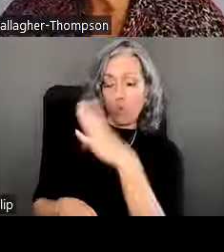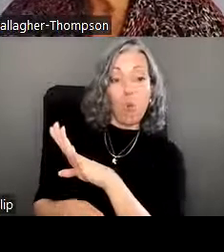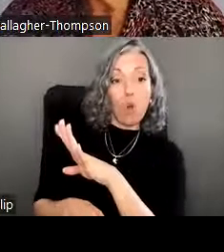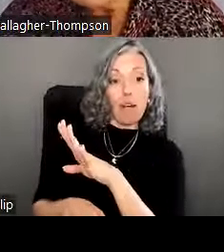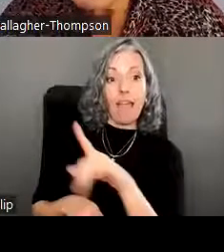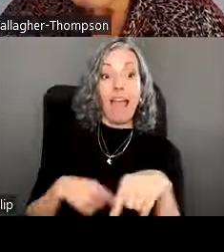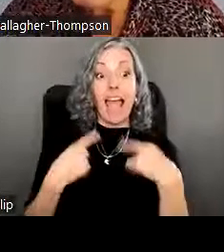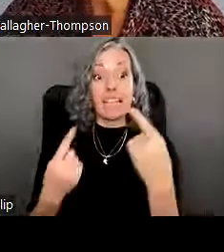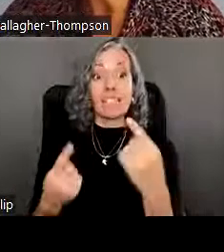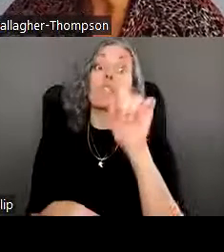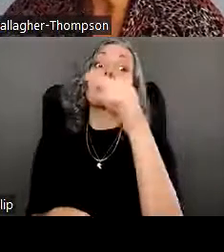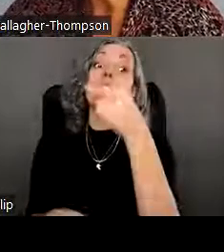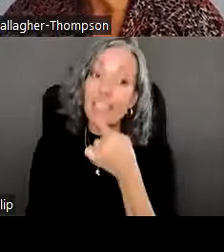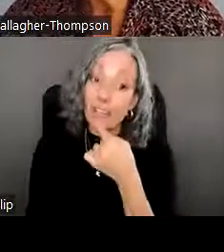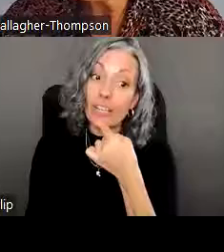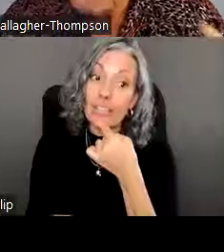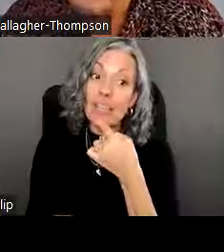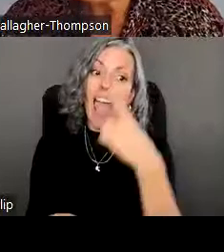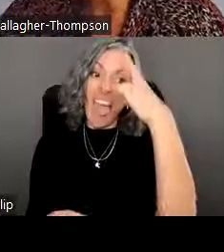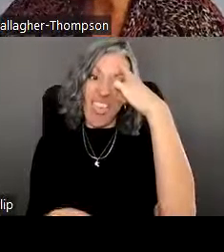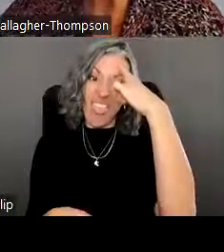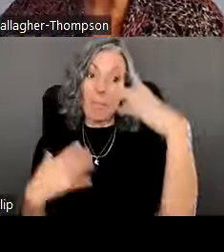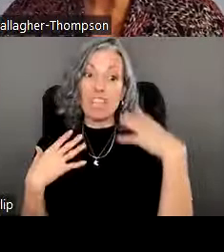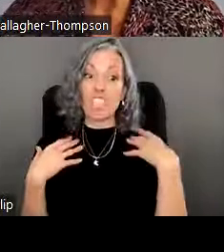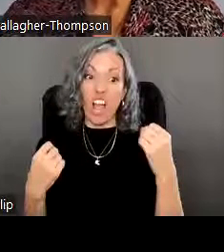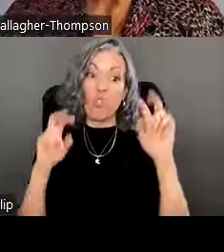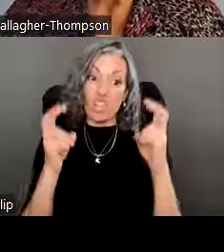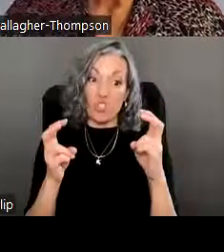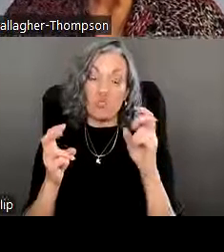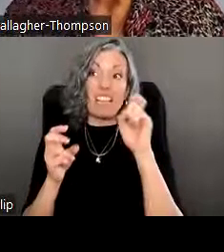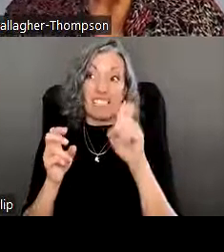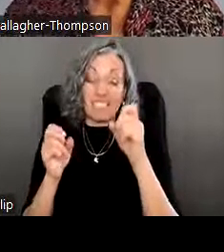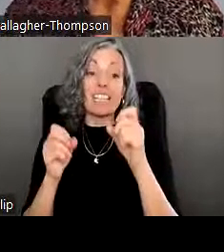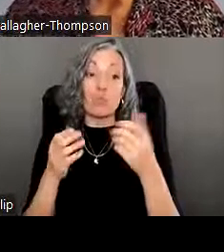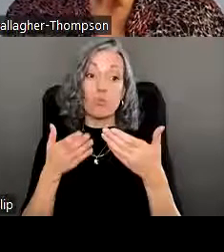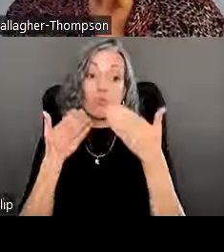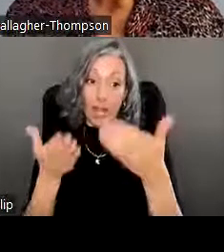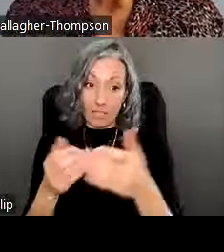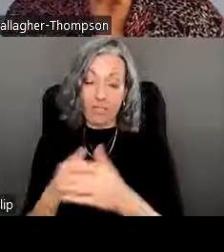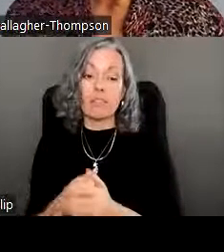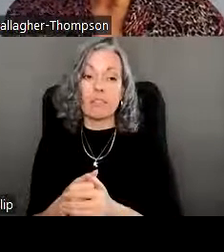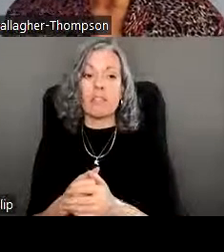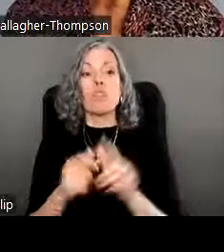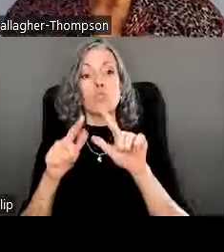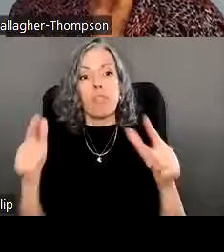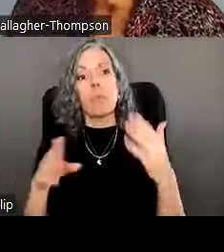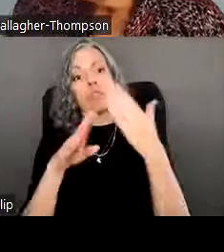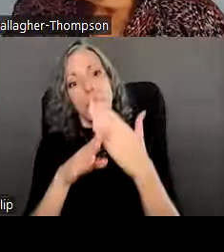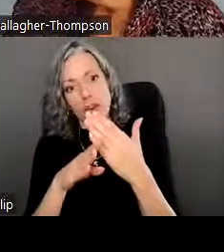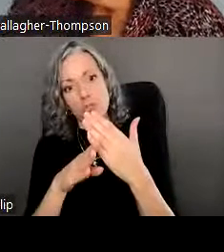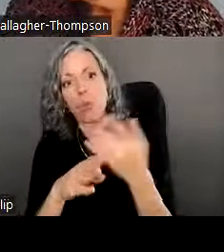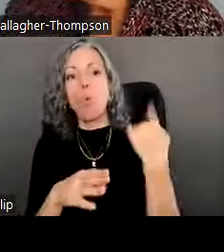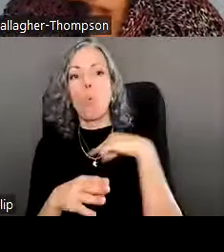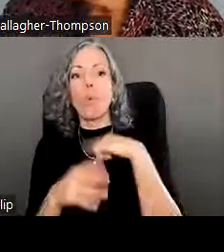they are quite serious and the mental health issues really need to be addressed. So language barriers, we've heard about